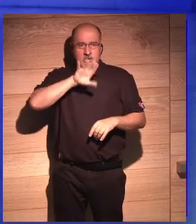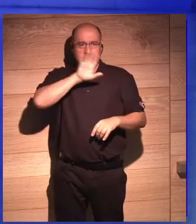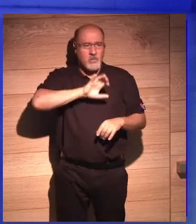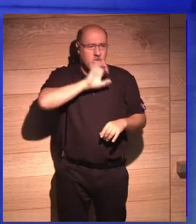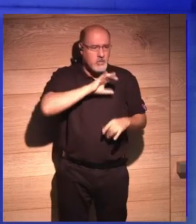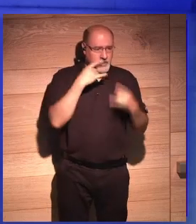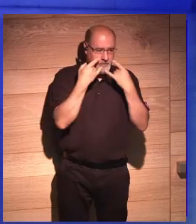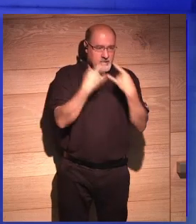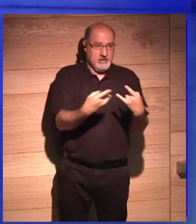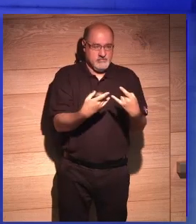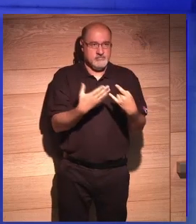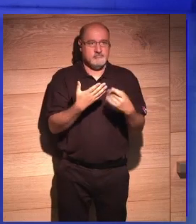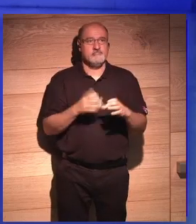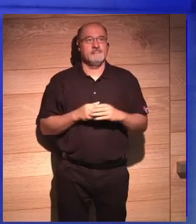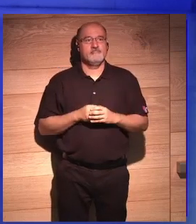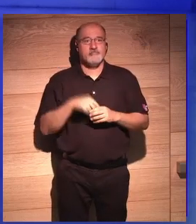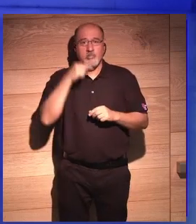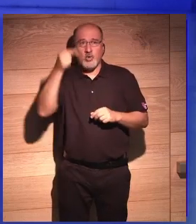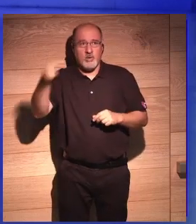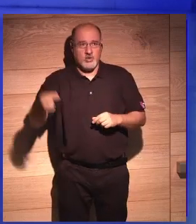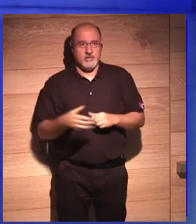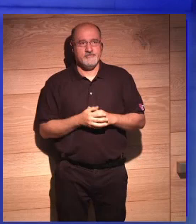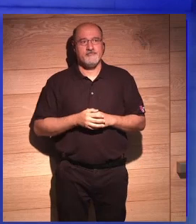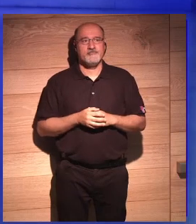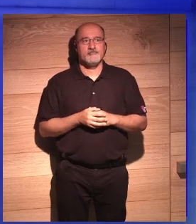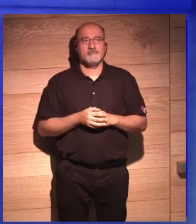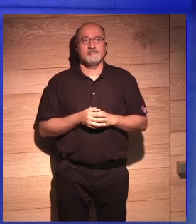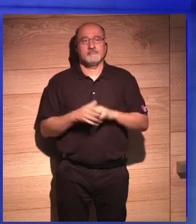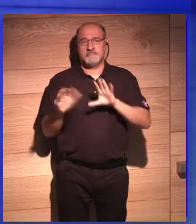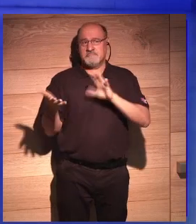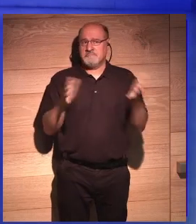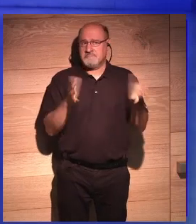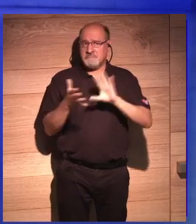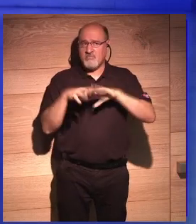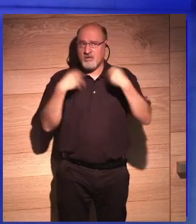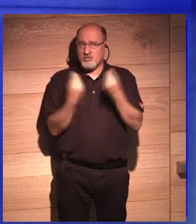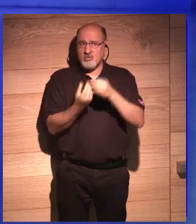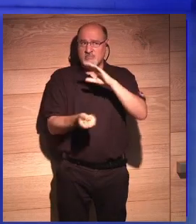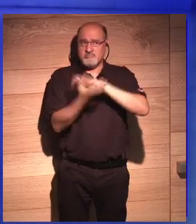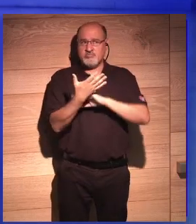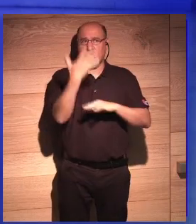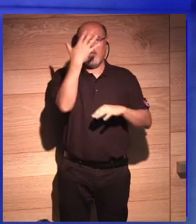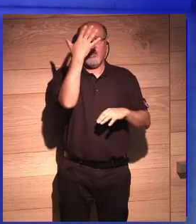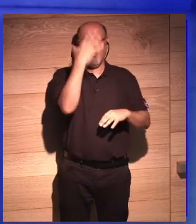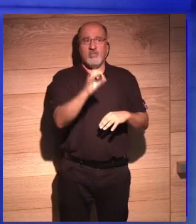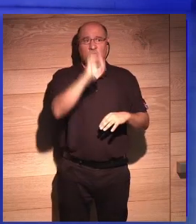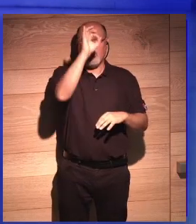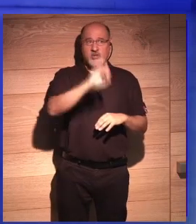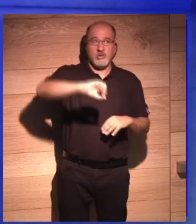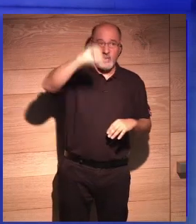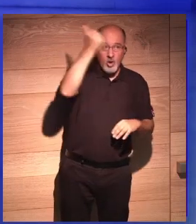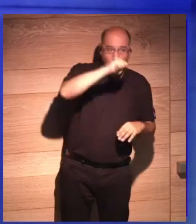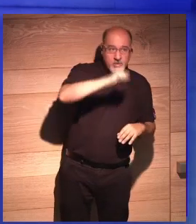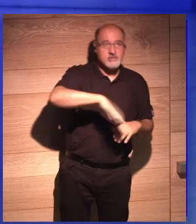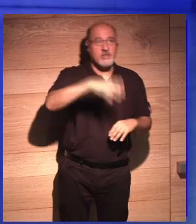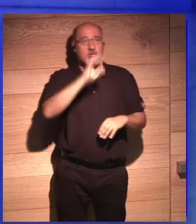Gender-wise, it was split 50% male, 5% female, and 5% of people that